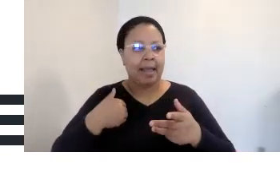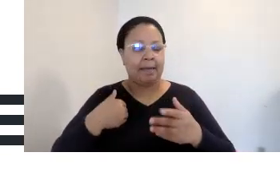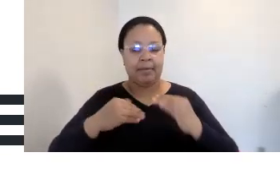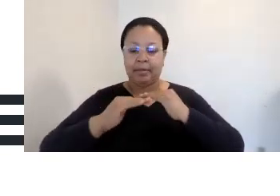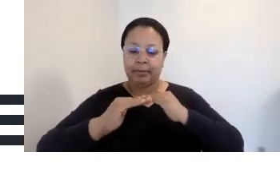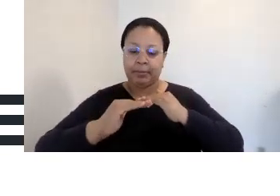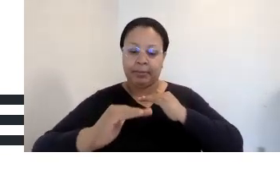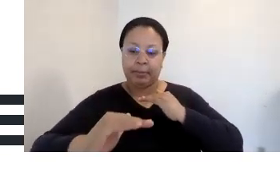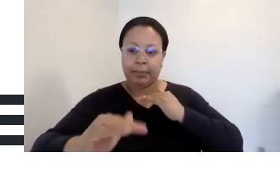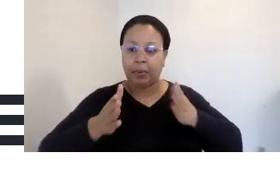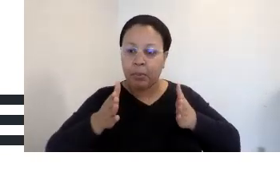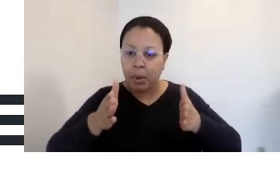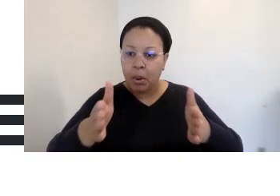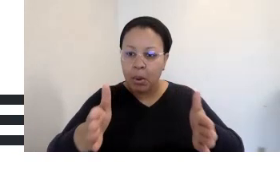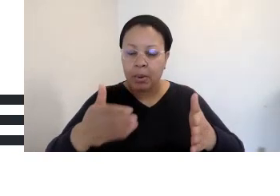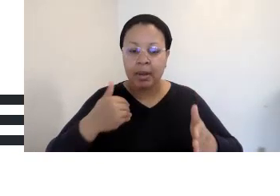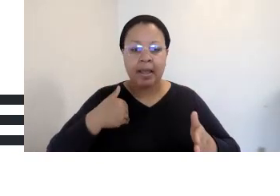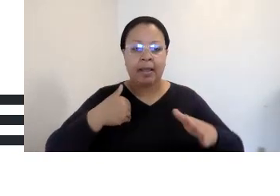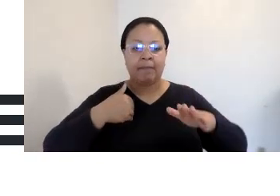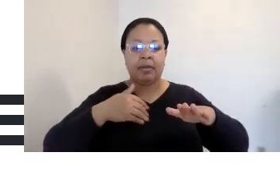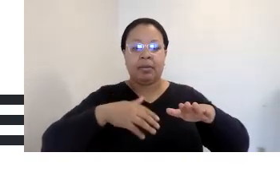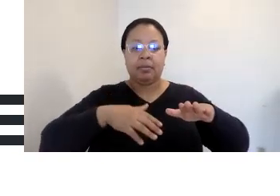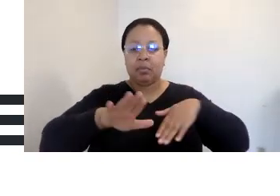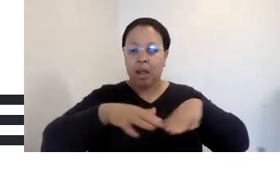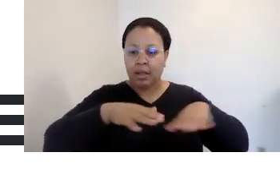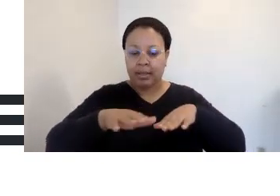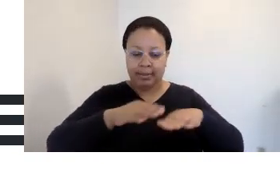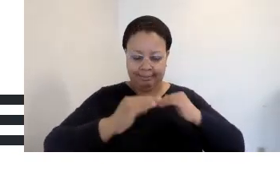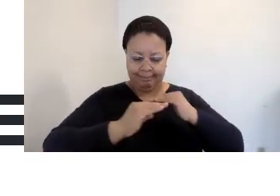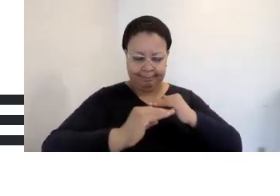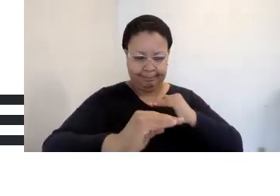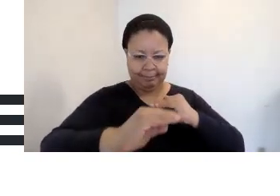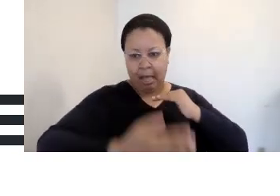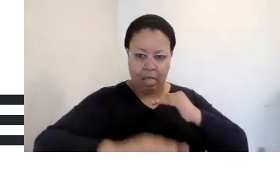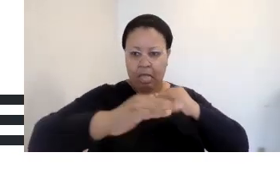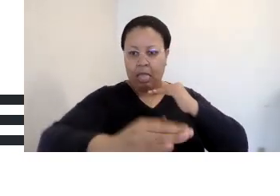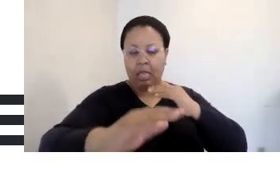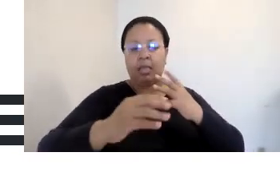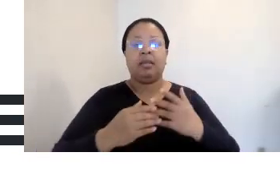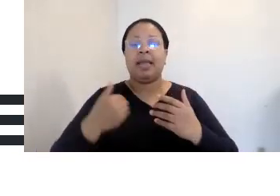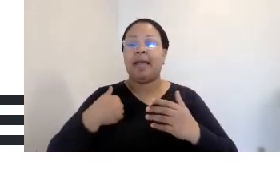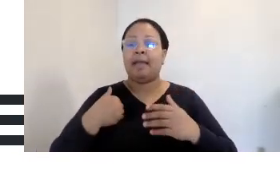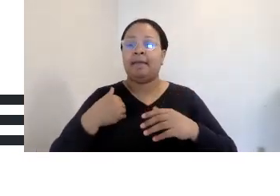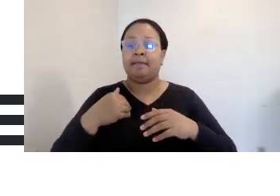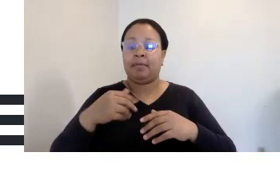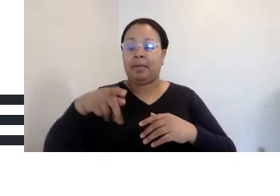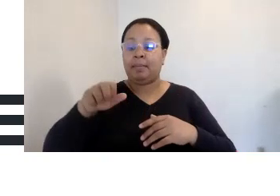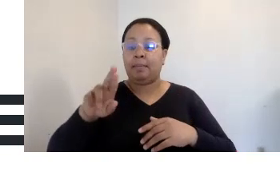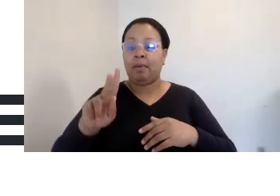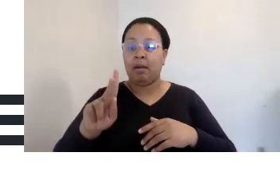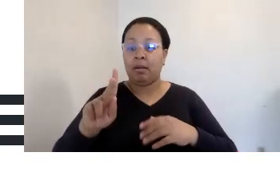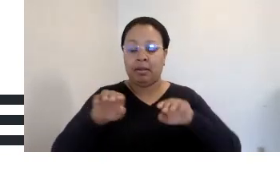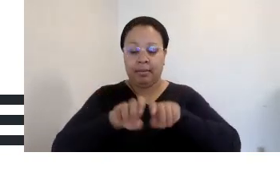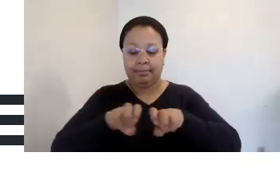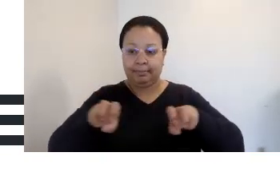smooth surfaces, have park benches or seating for individuals, have